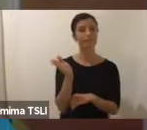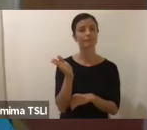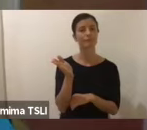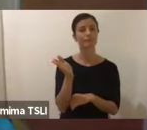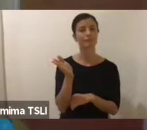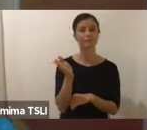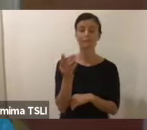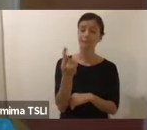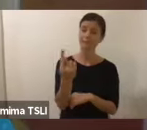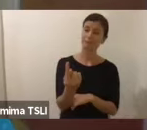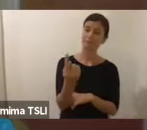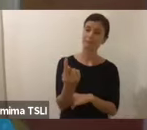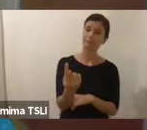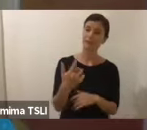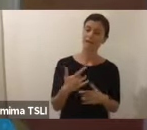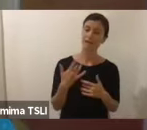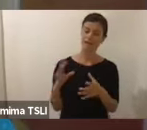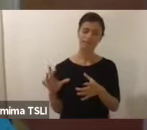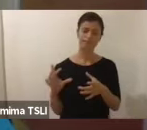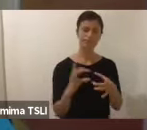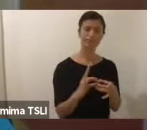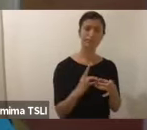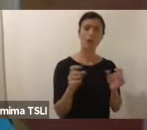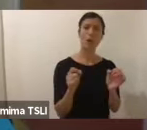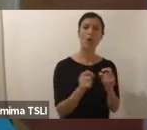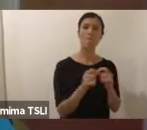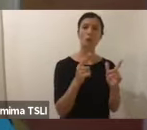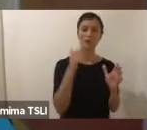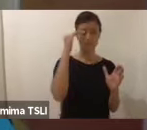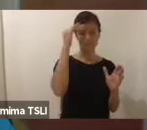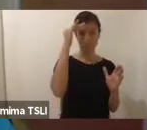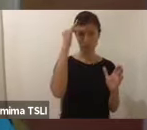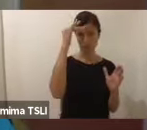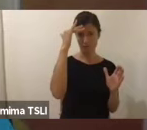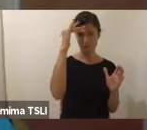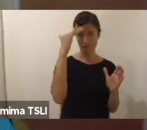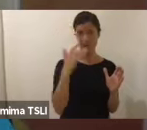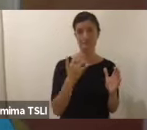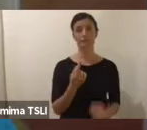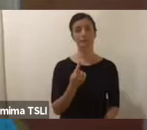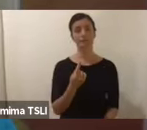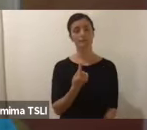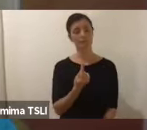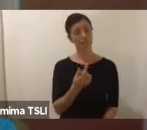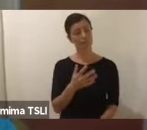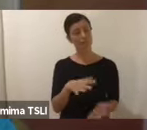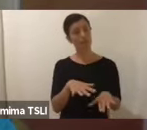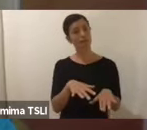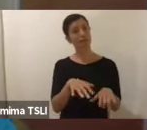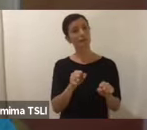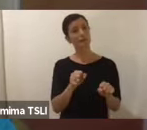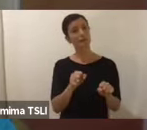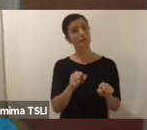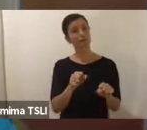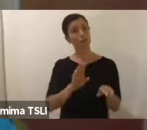buddhist philosophy and practice in his late 20s and shortly after began practicing at the san francisco buddhist